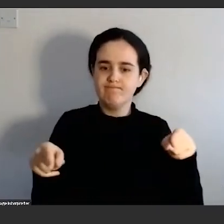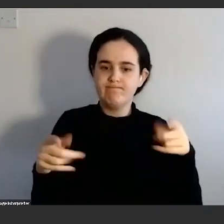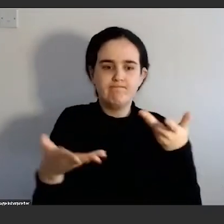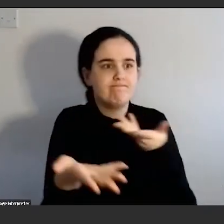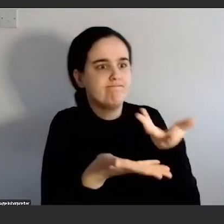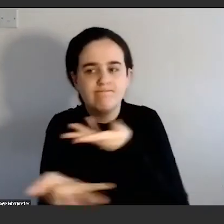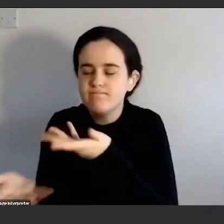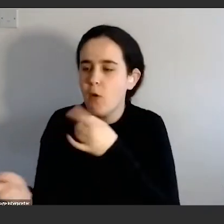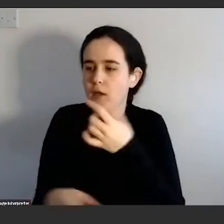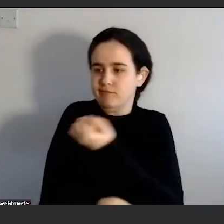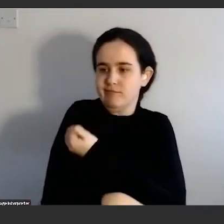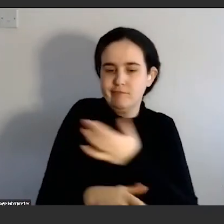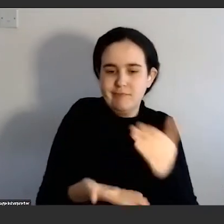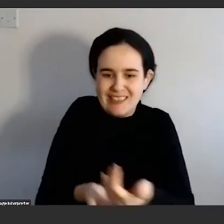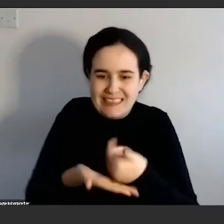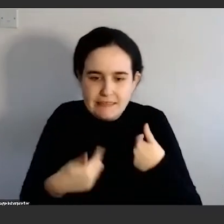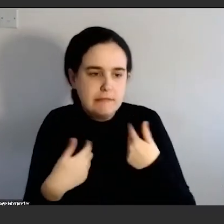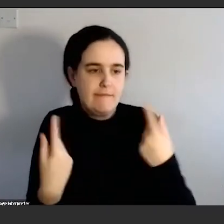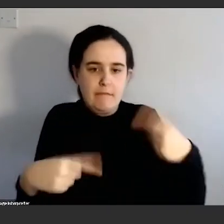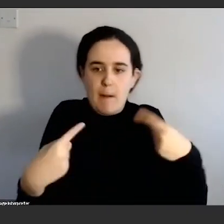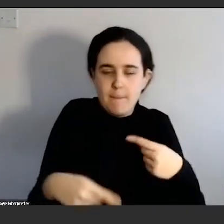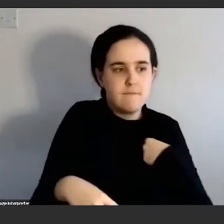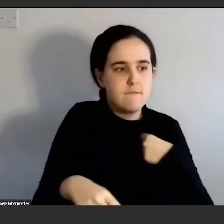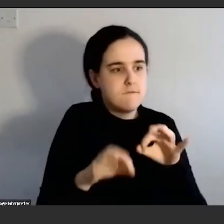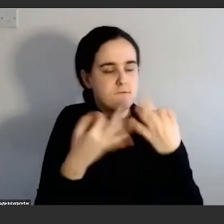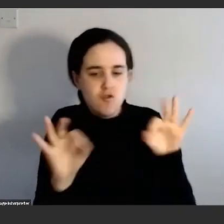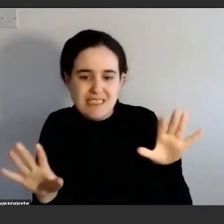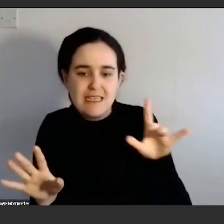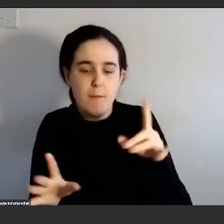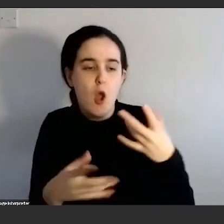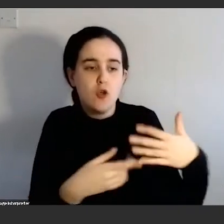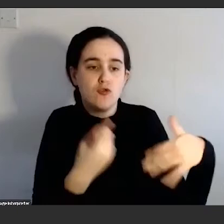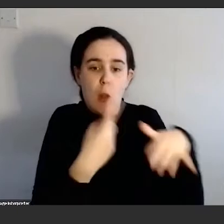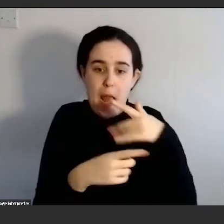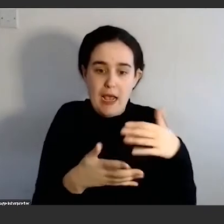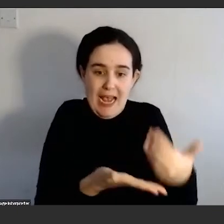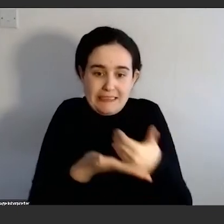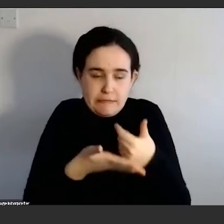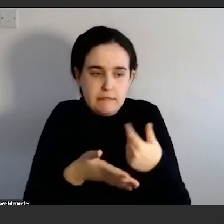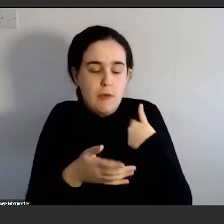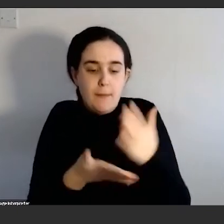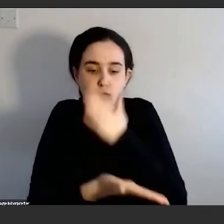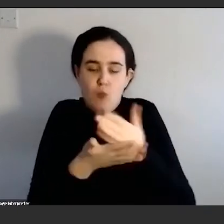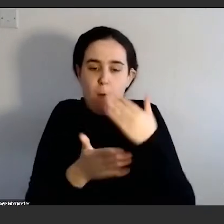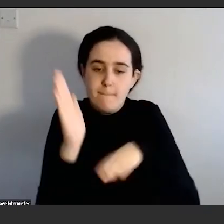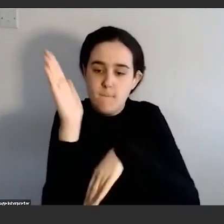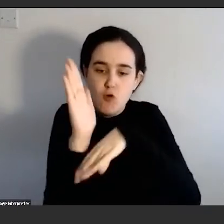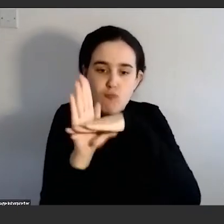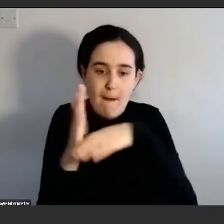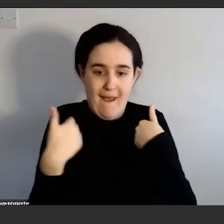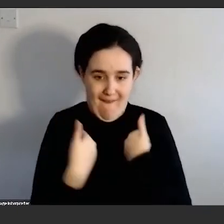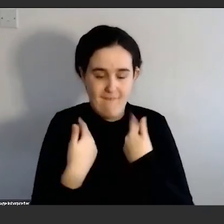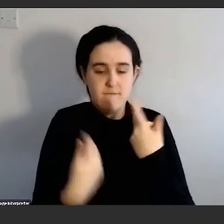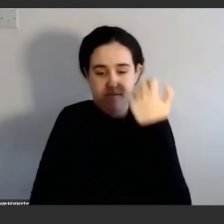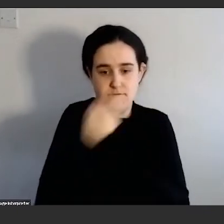people, even in the UK, with intellectual disabilities, may have unmet need or die earlier because they're less able